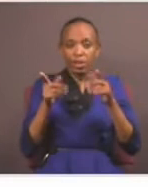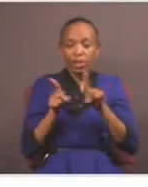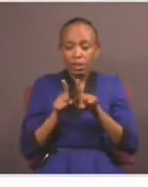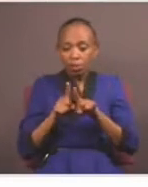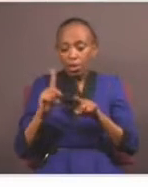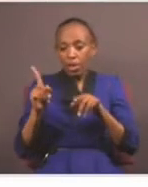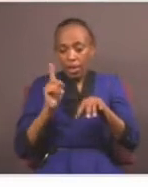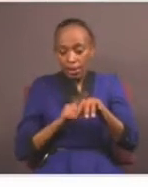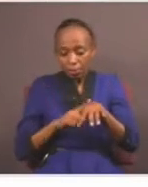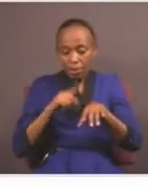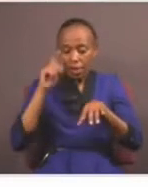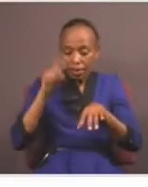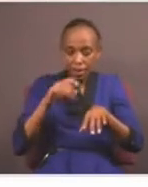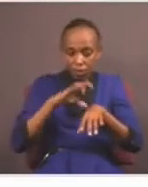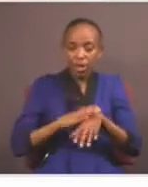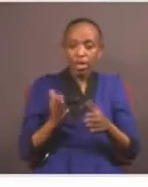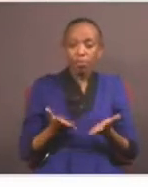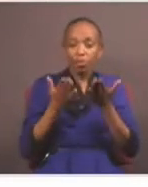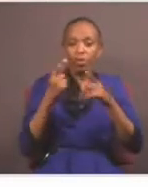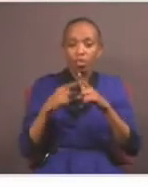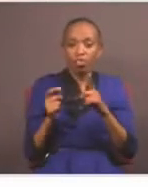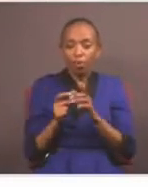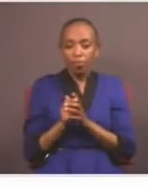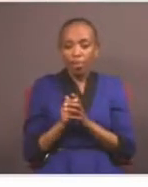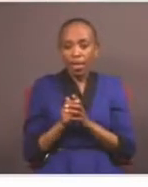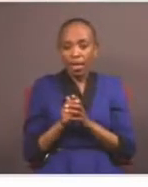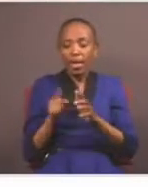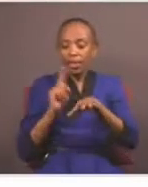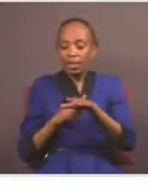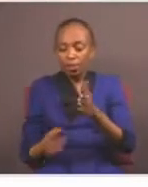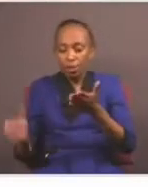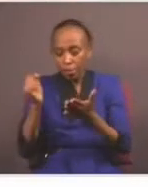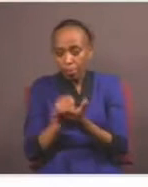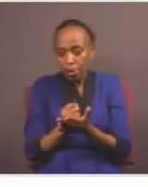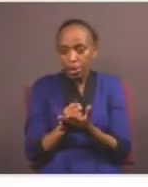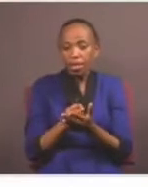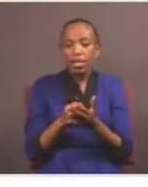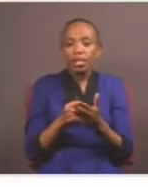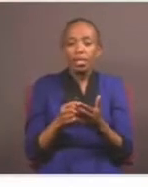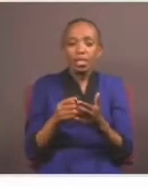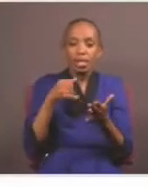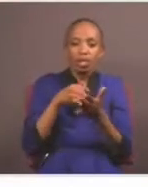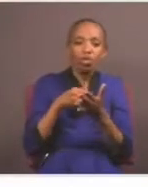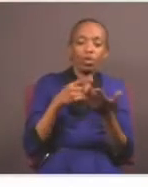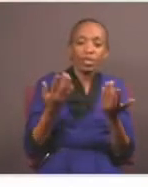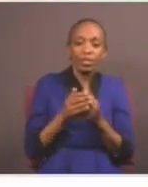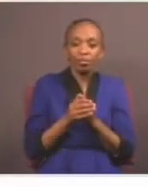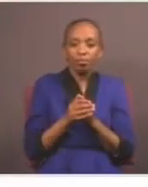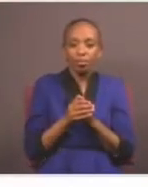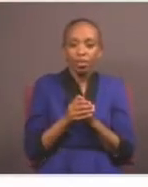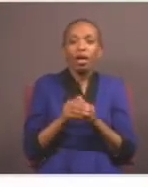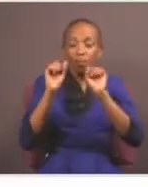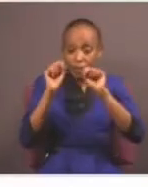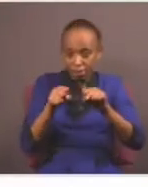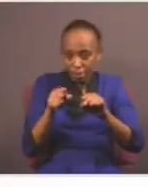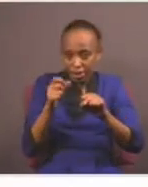need to be getting those particular promotions from the date at which they were hired, including as well that a